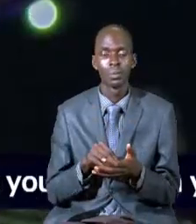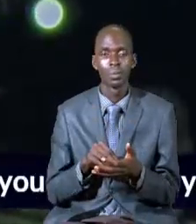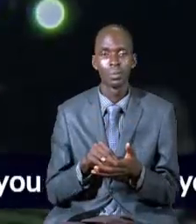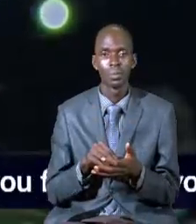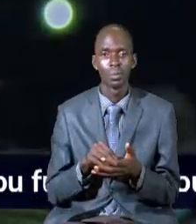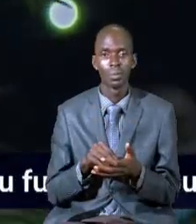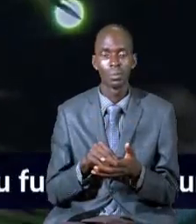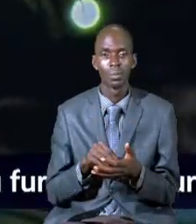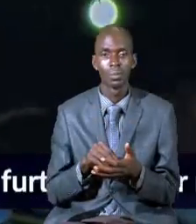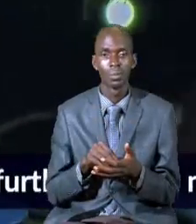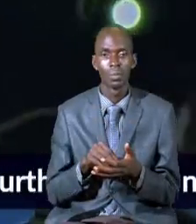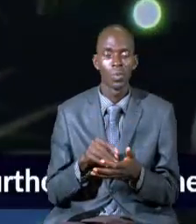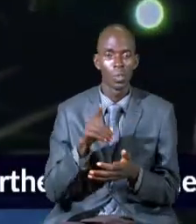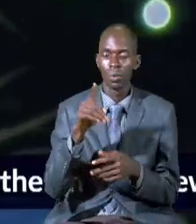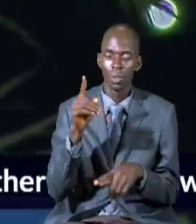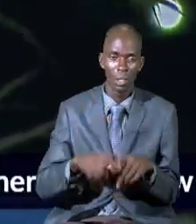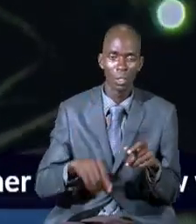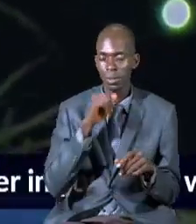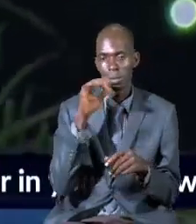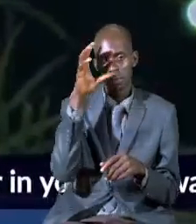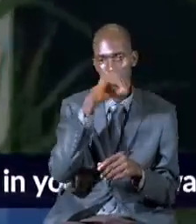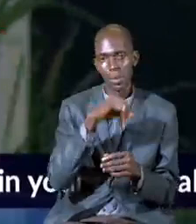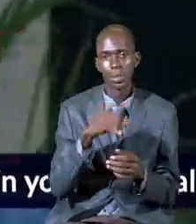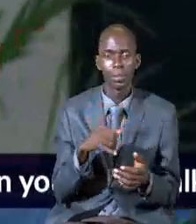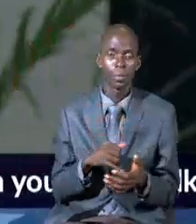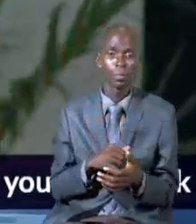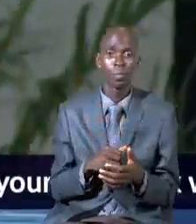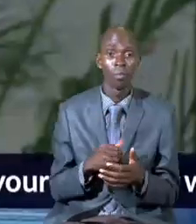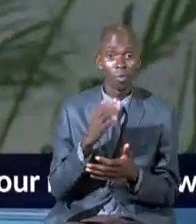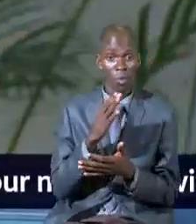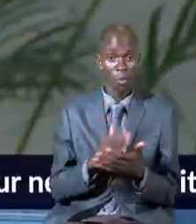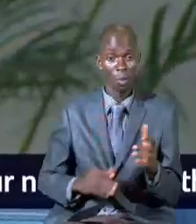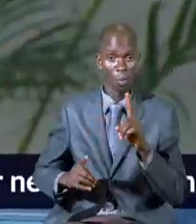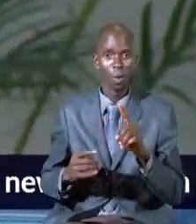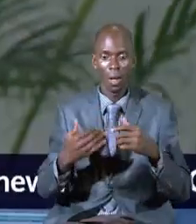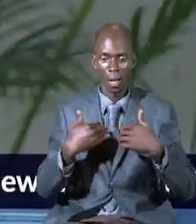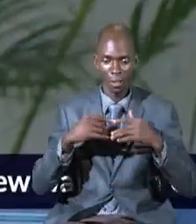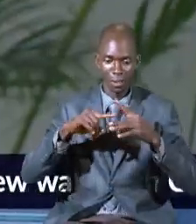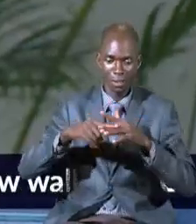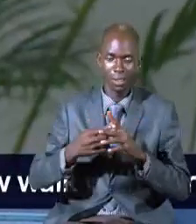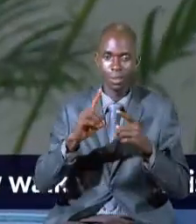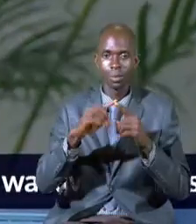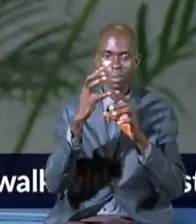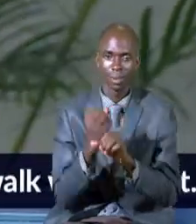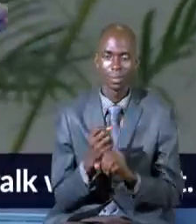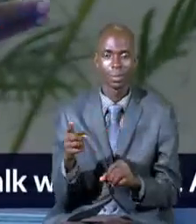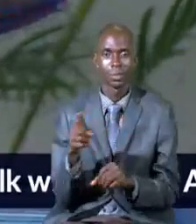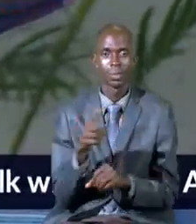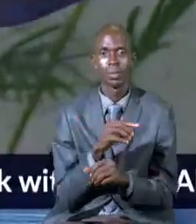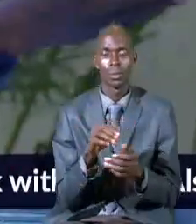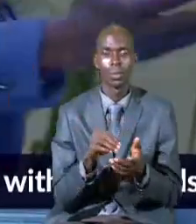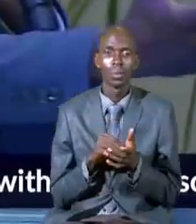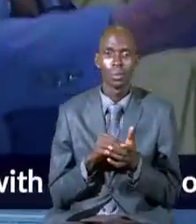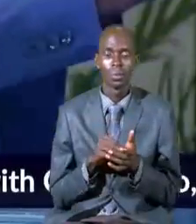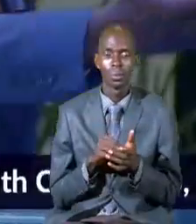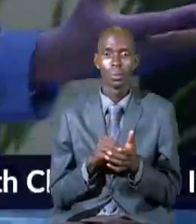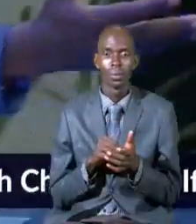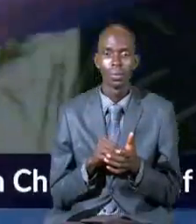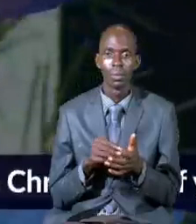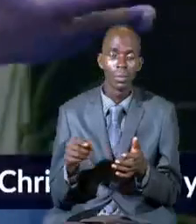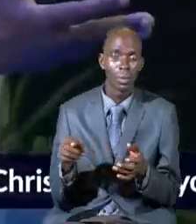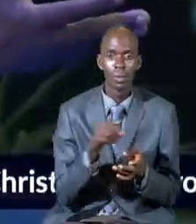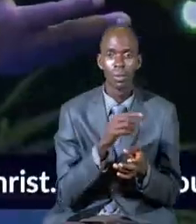You cannot miss it. Some people have started it, they received their own. They were so wise enough to